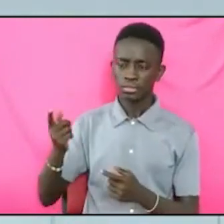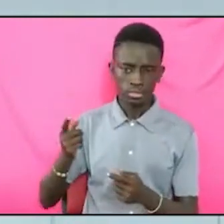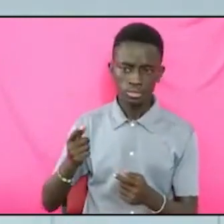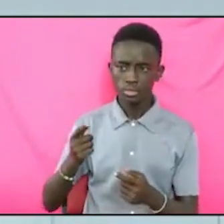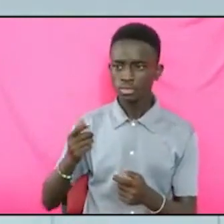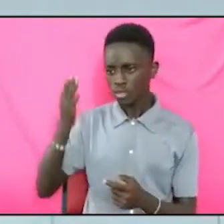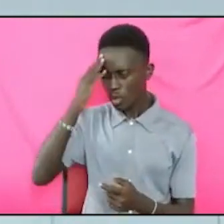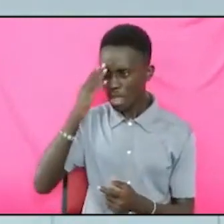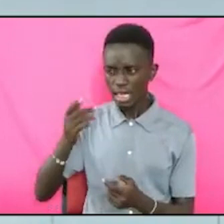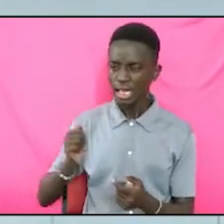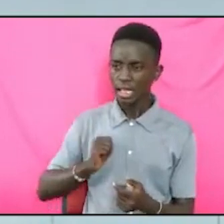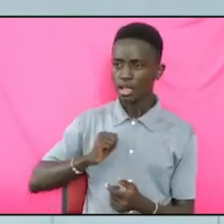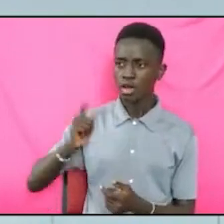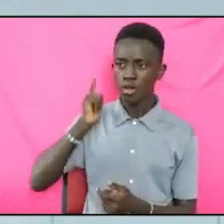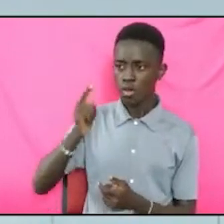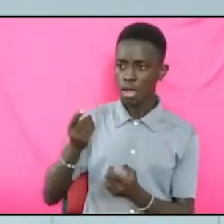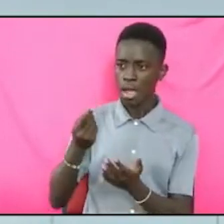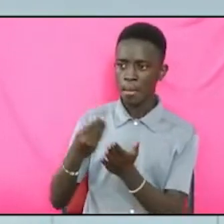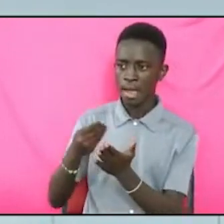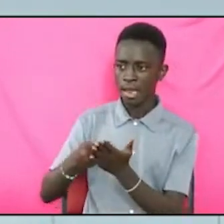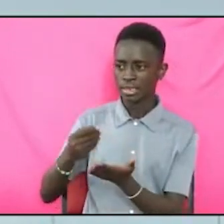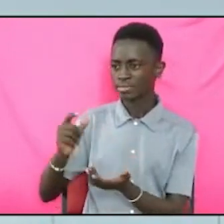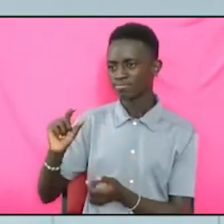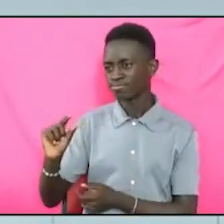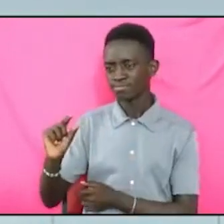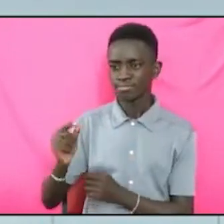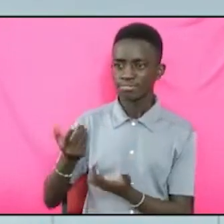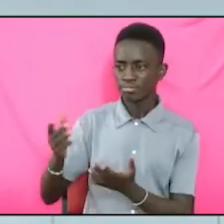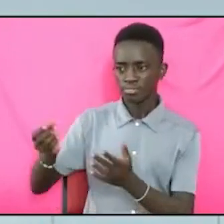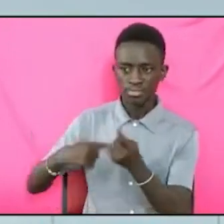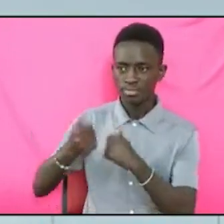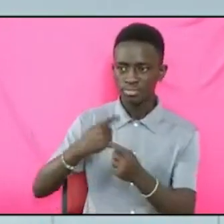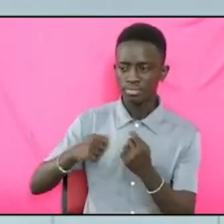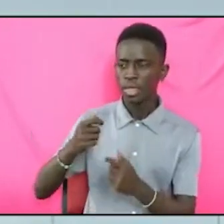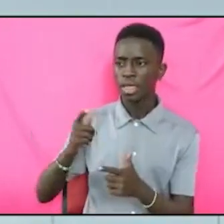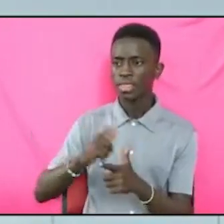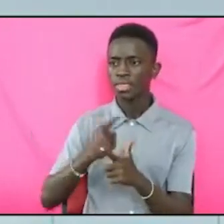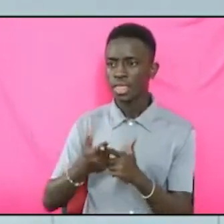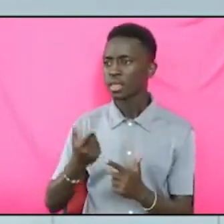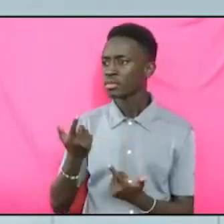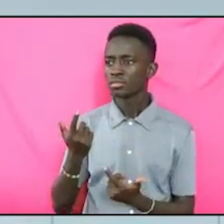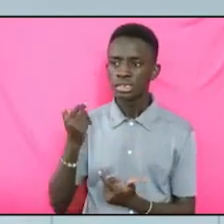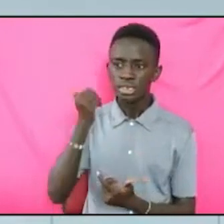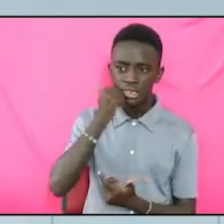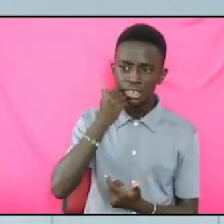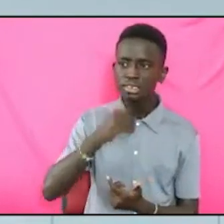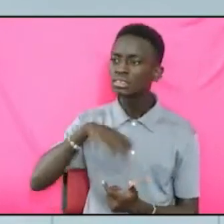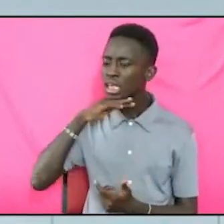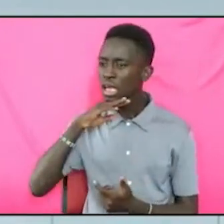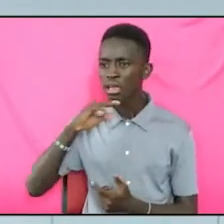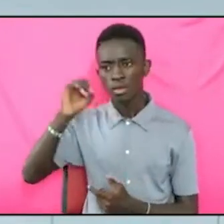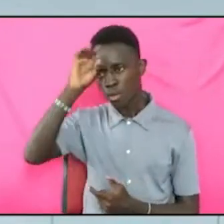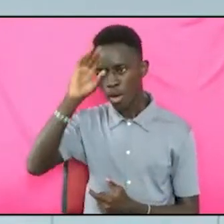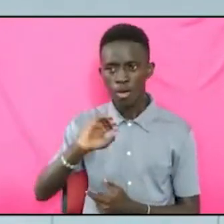good money in the market as men, they would also add them, and then they would add the dead and the sick and the weak so as to be disposed